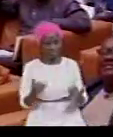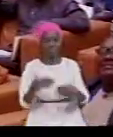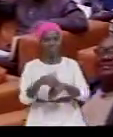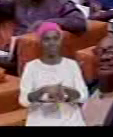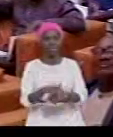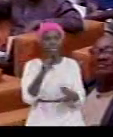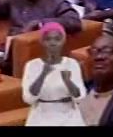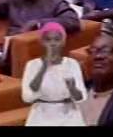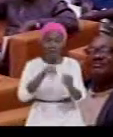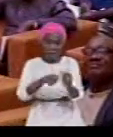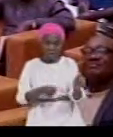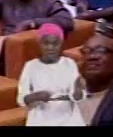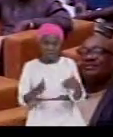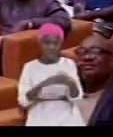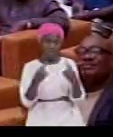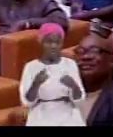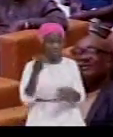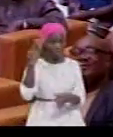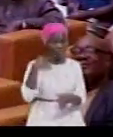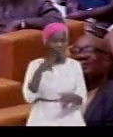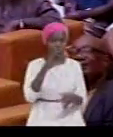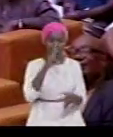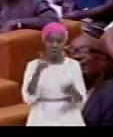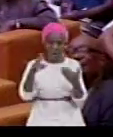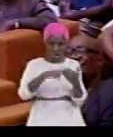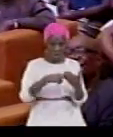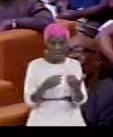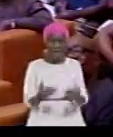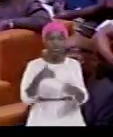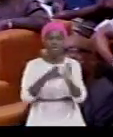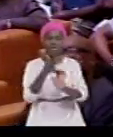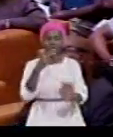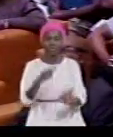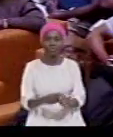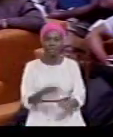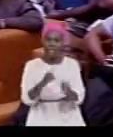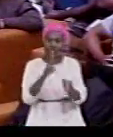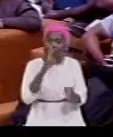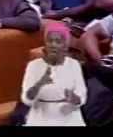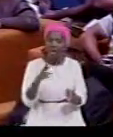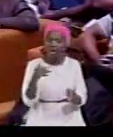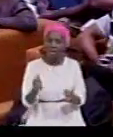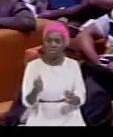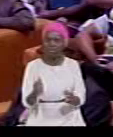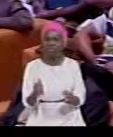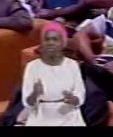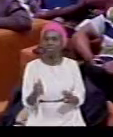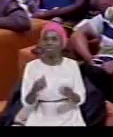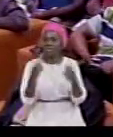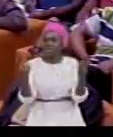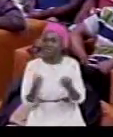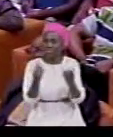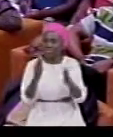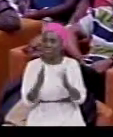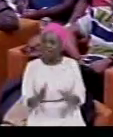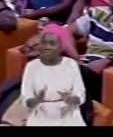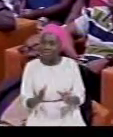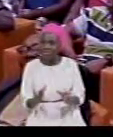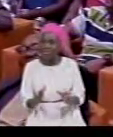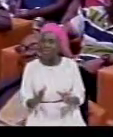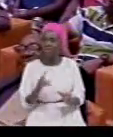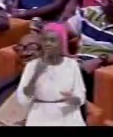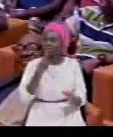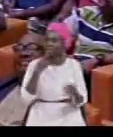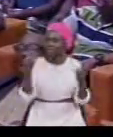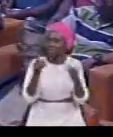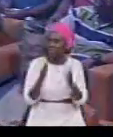you are restored tonight. If you are a fresh sinner, just coming from the jungle and forest